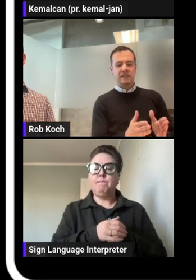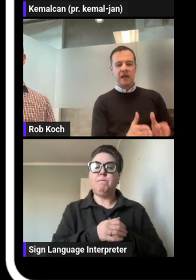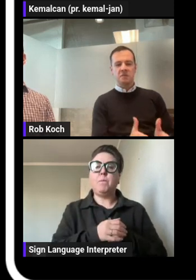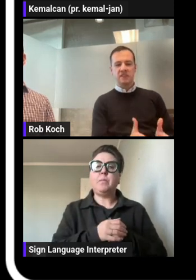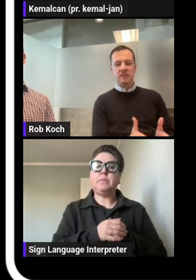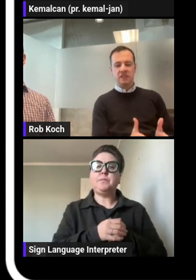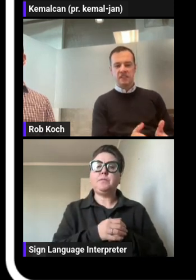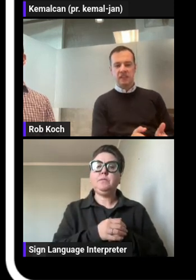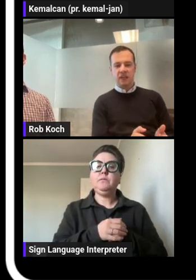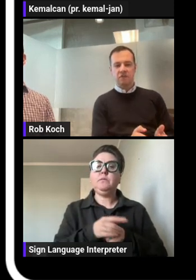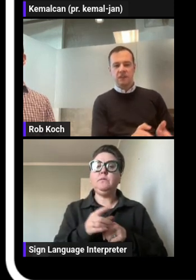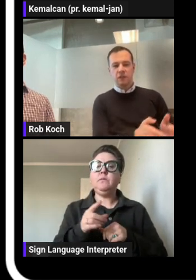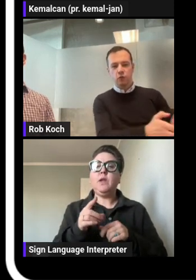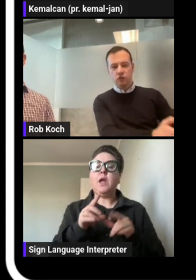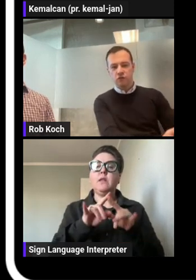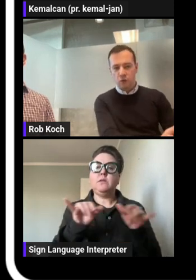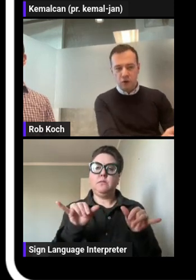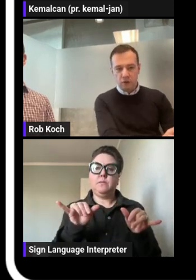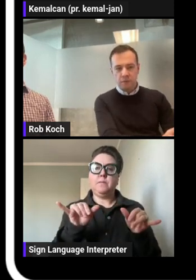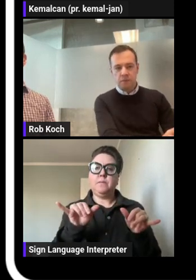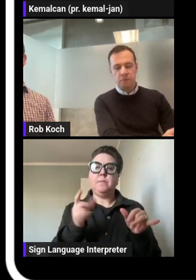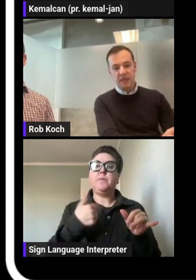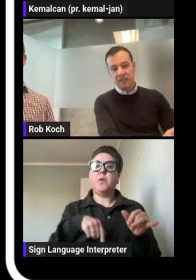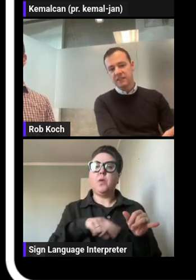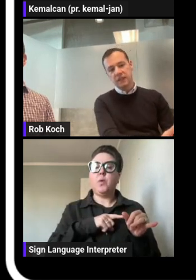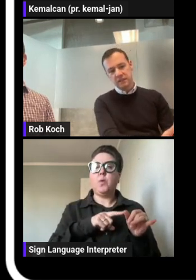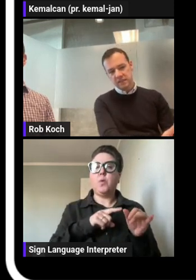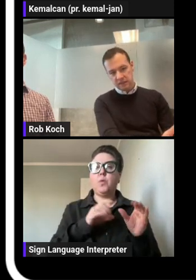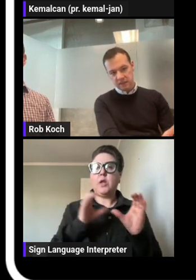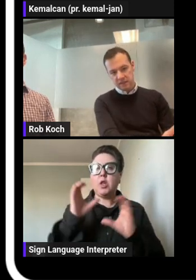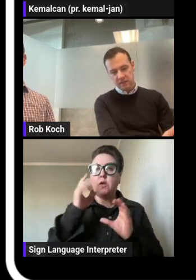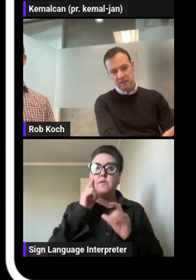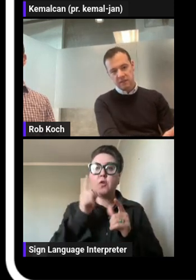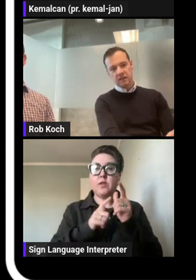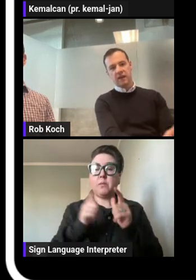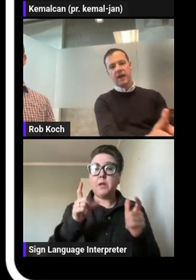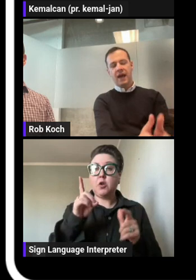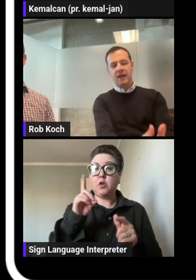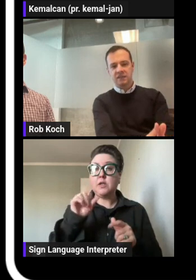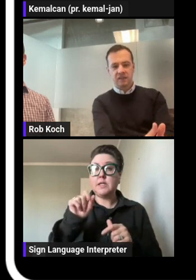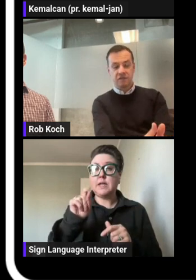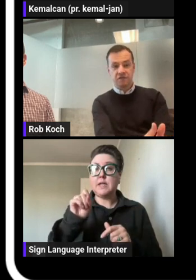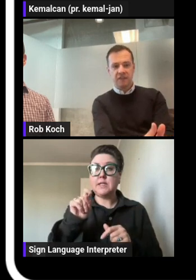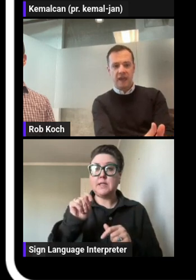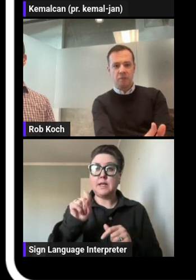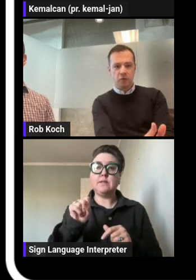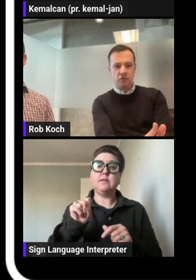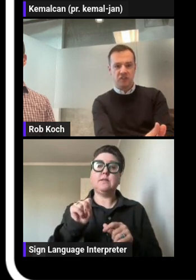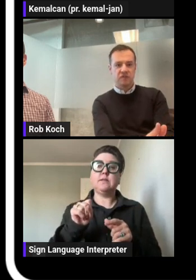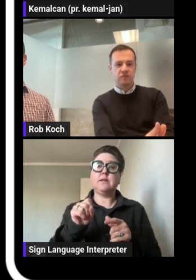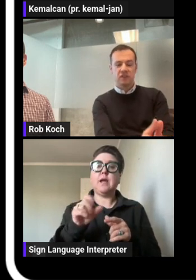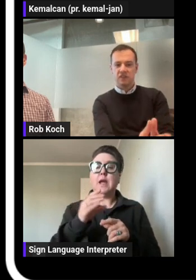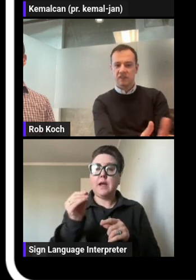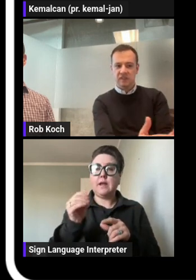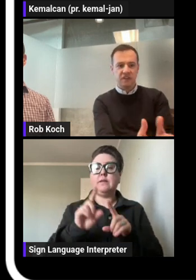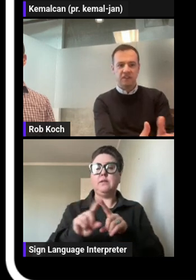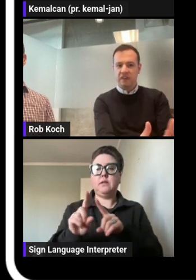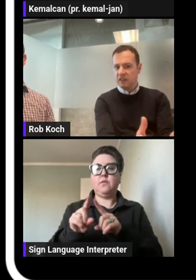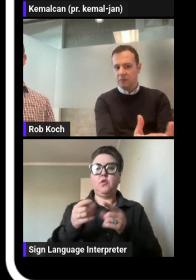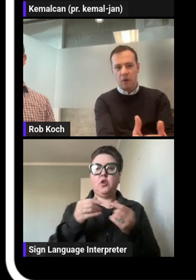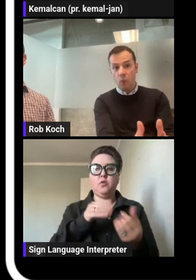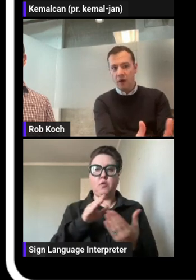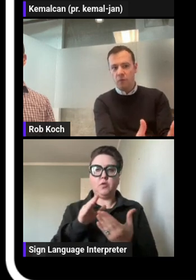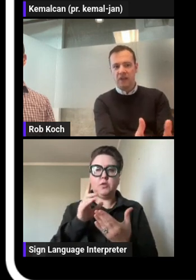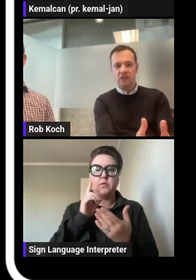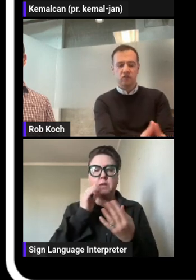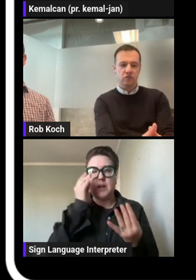Simultaneously, we looked for bigger data sets and different approaches. We started